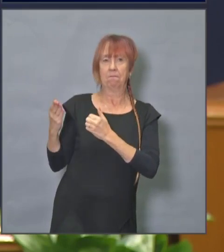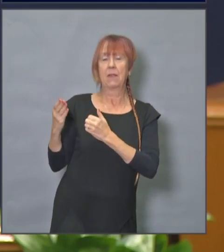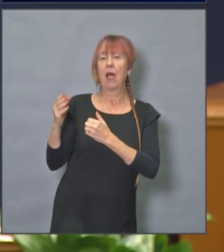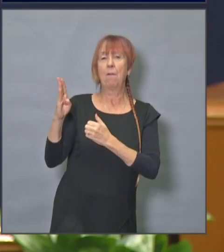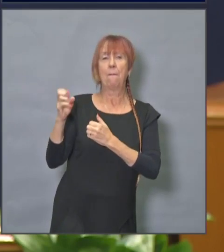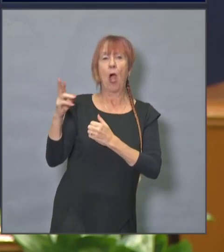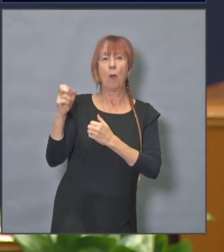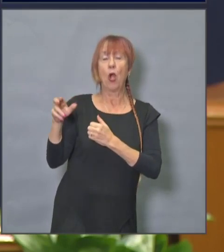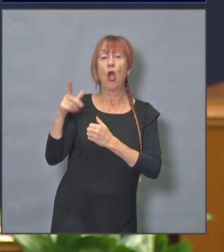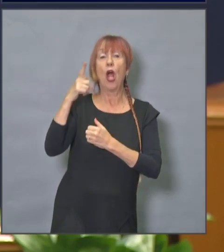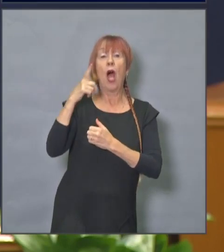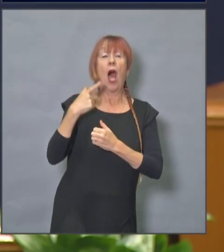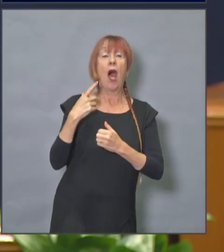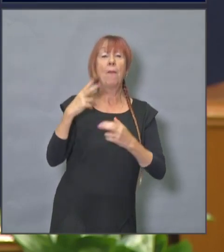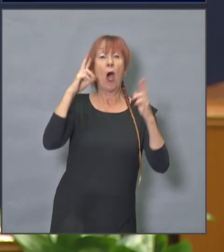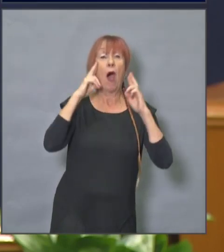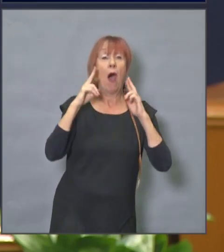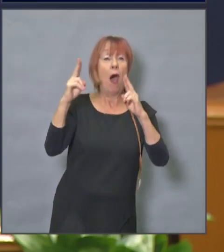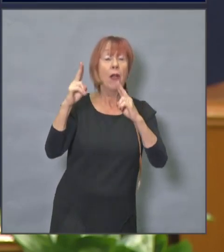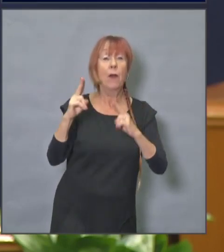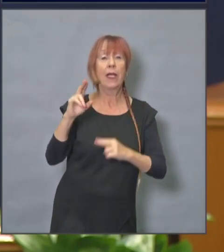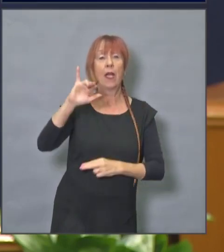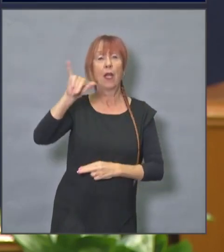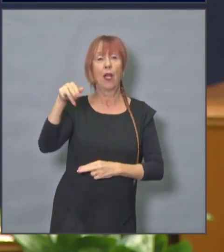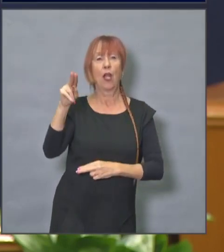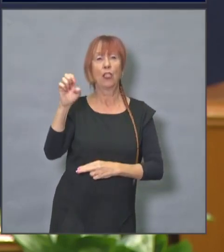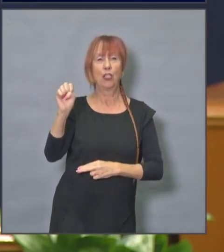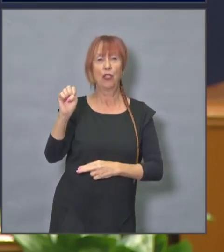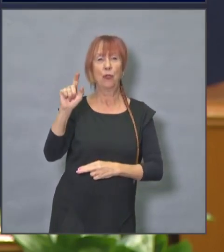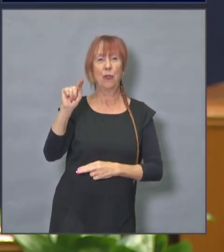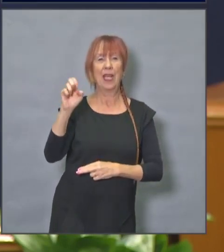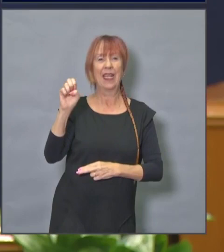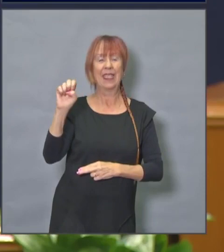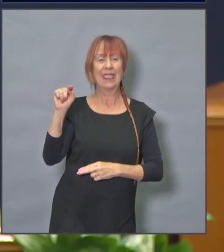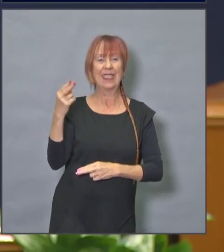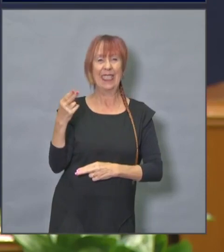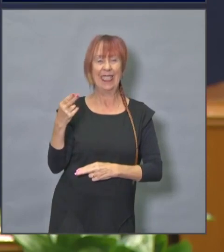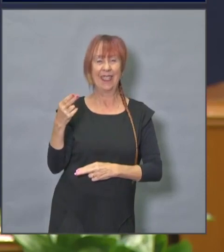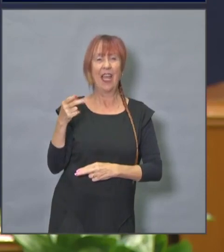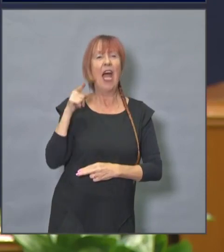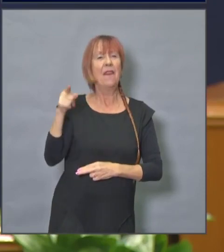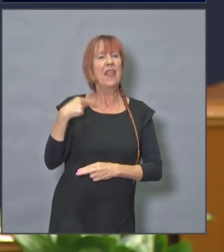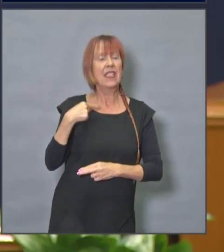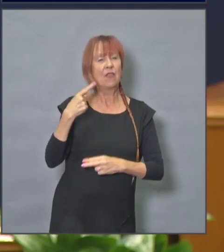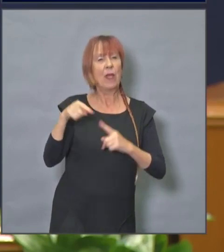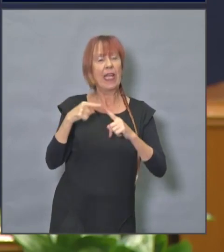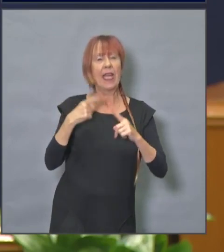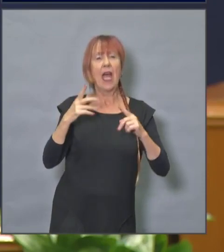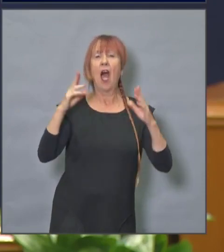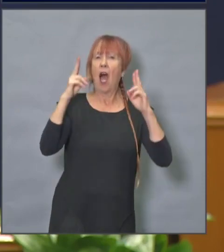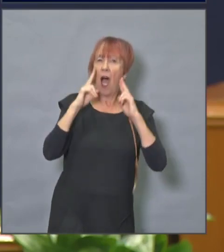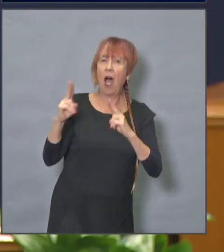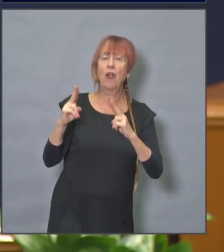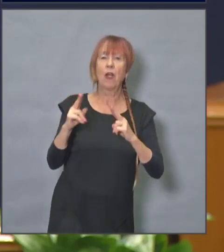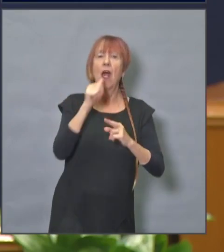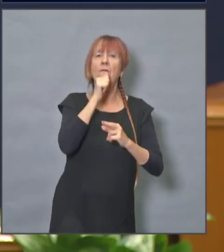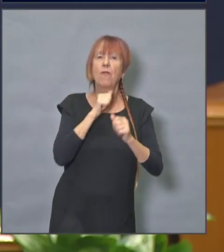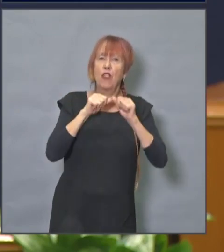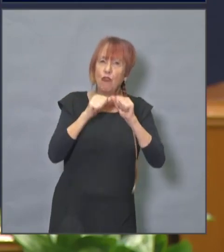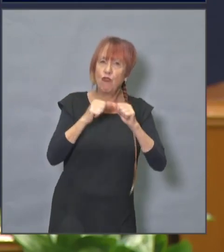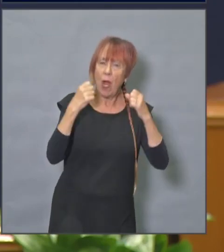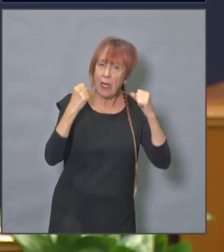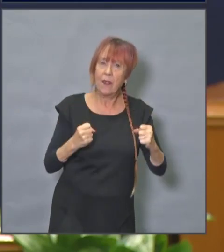Juneteenth. And this is, in fact, the day we honor the strength and the resilience of all who fought for and continue to fight to